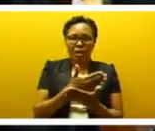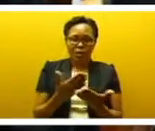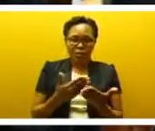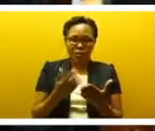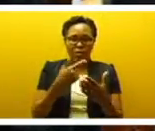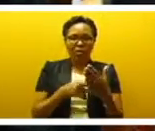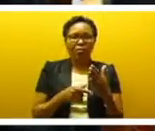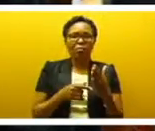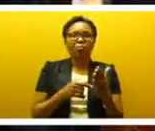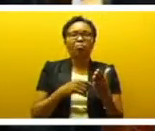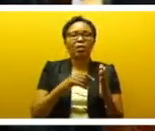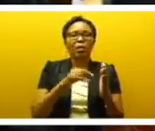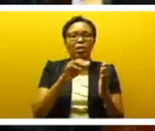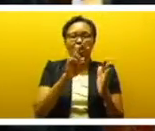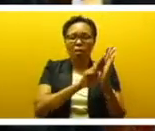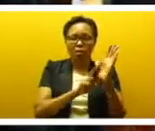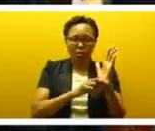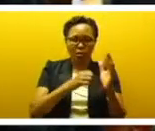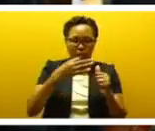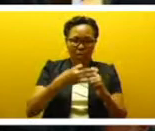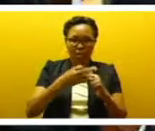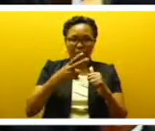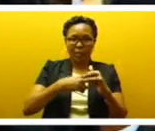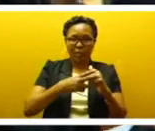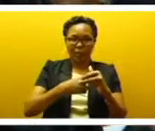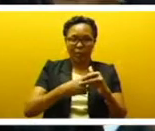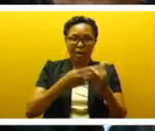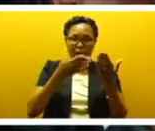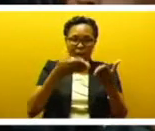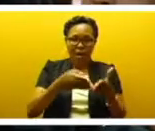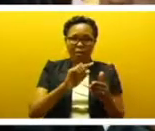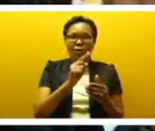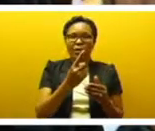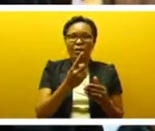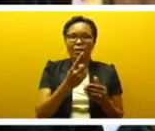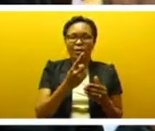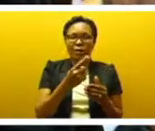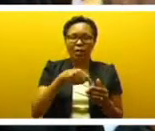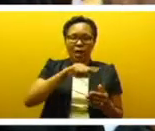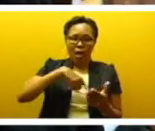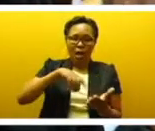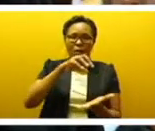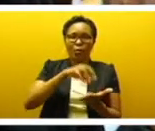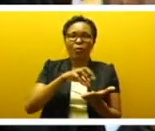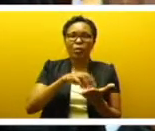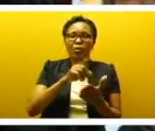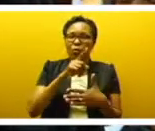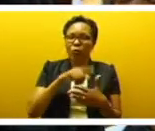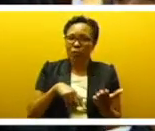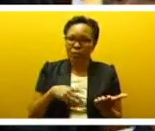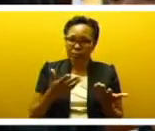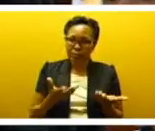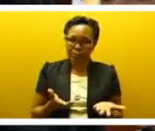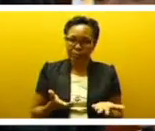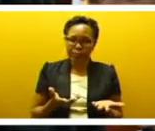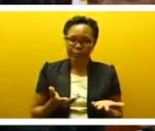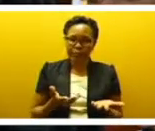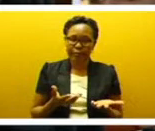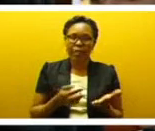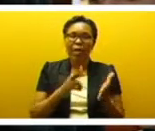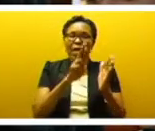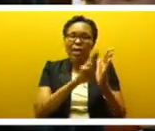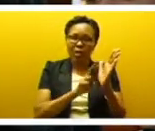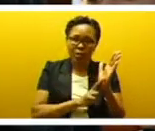Regulation 87. Now, first, our position is that a regulation